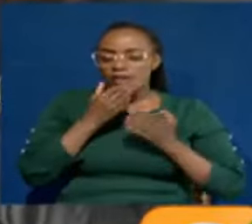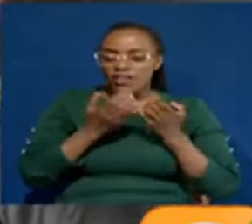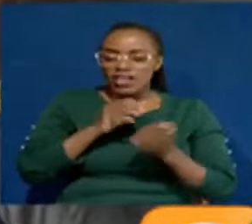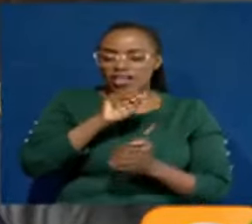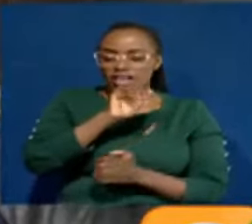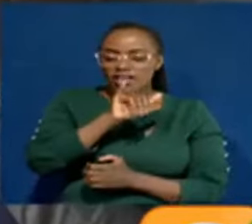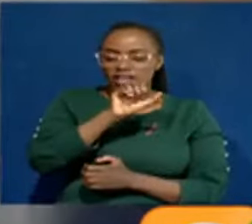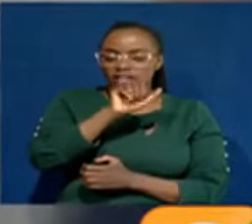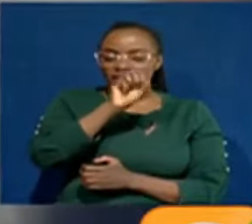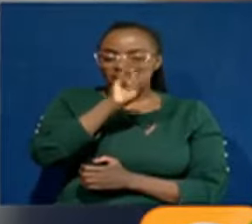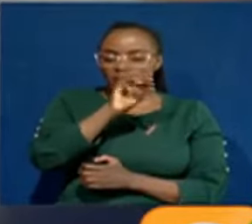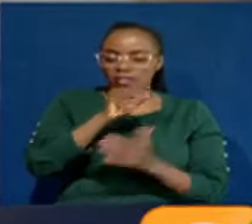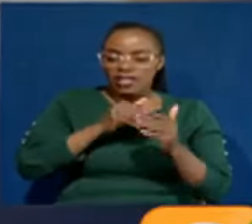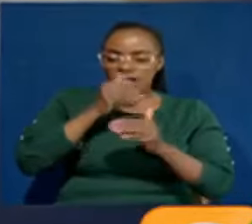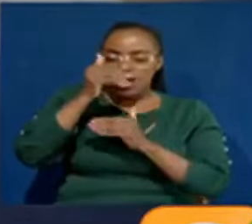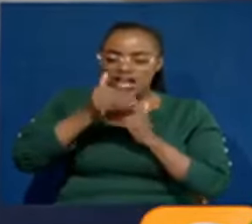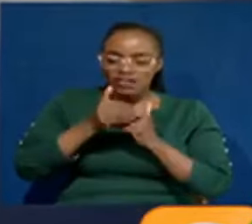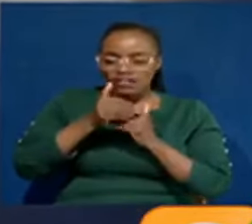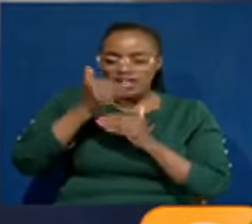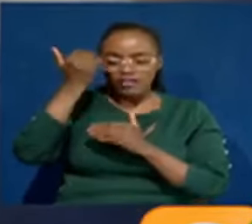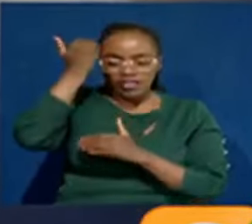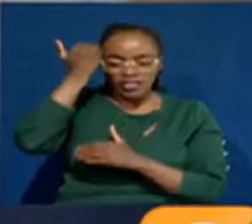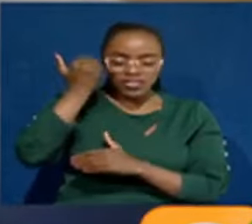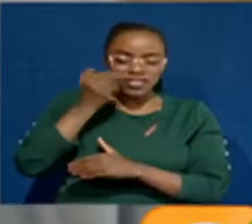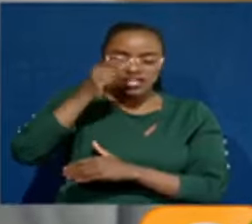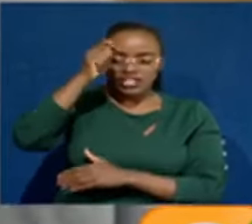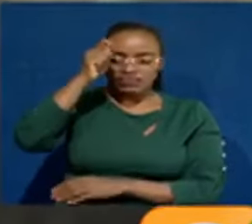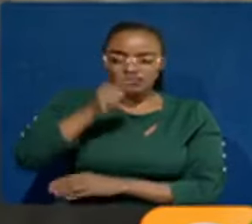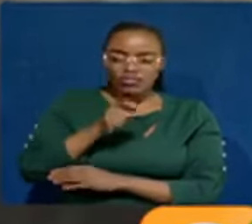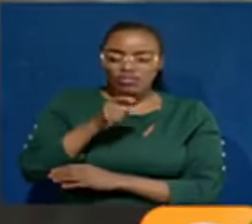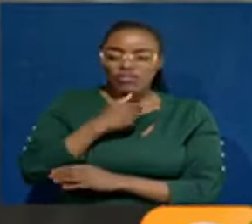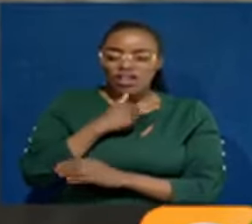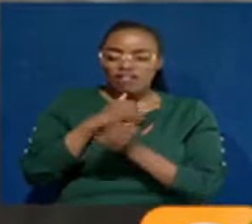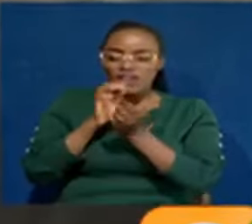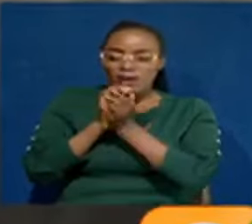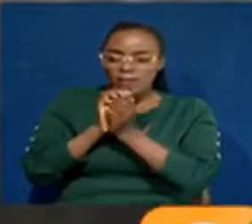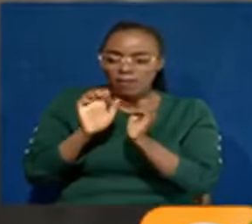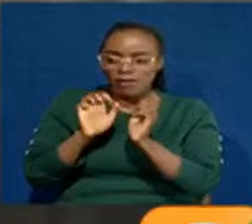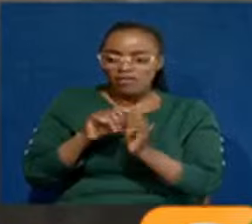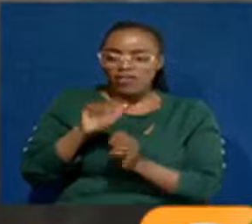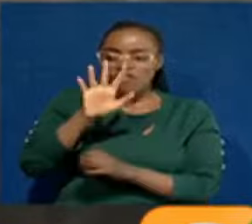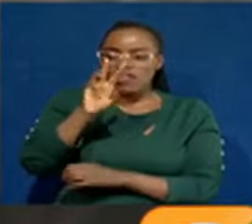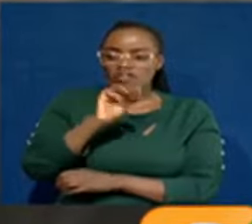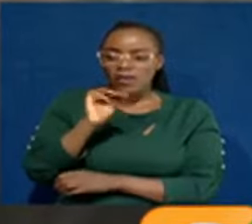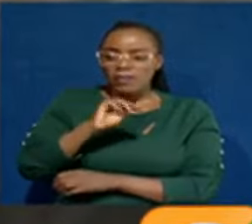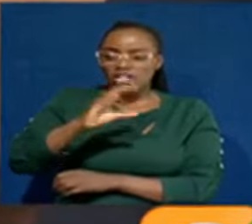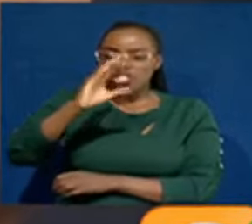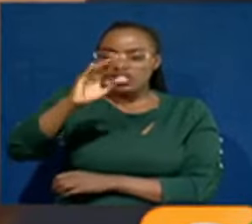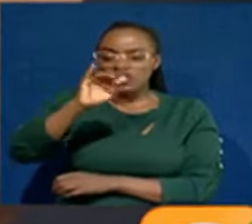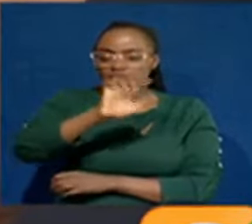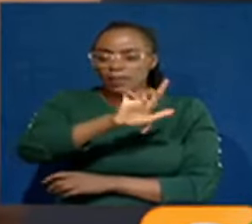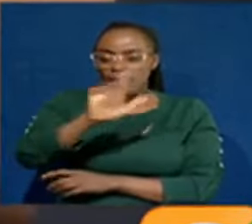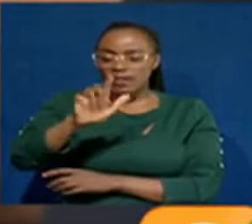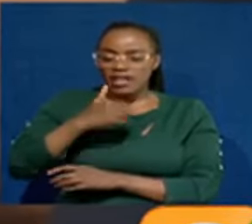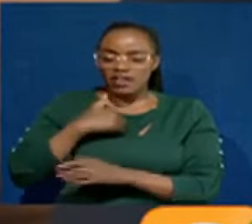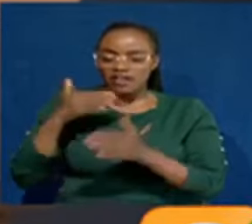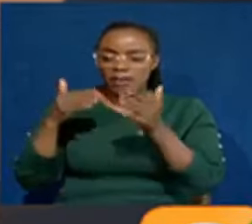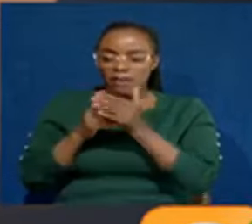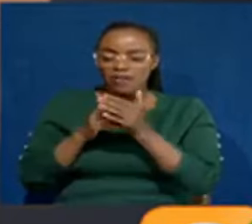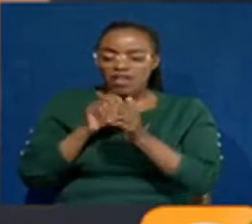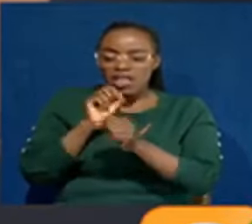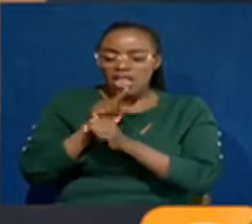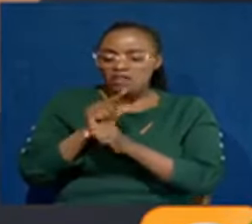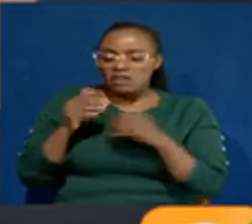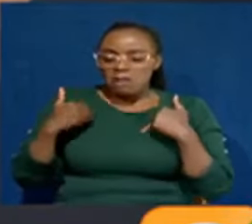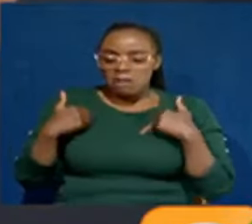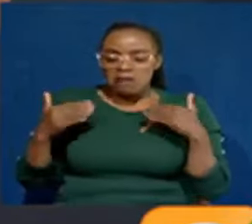Devani after Milimani magistrate Thomas Nzioki released him on a Kenya shillings 5 million cash bail, having denied 11 counts of